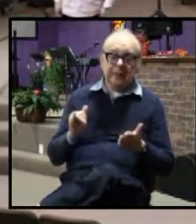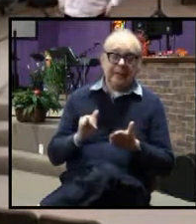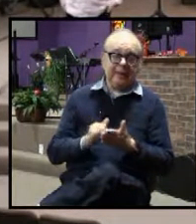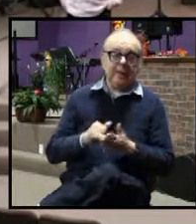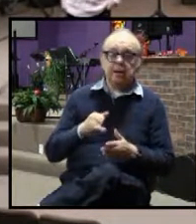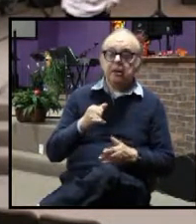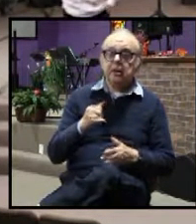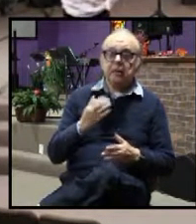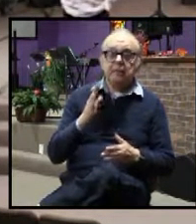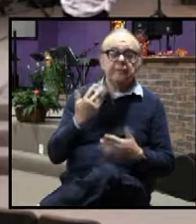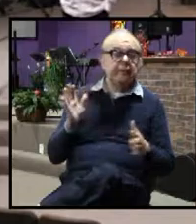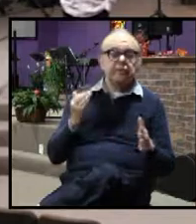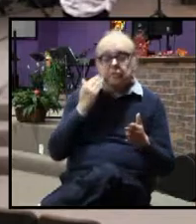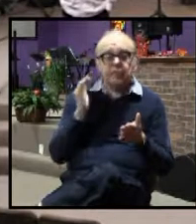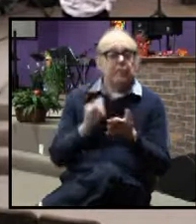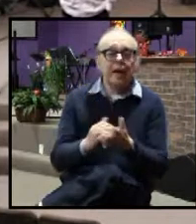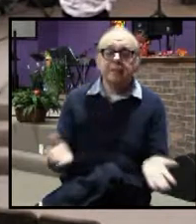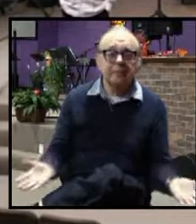you were going to do it.